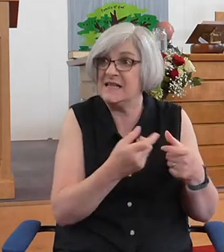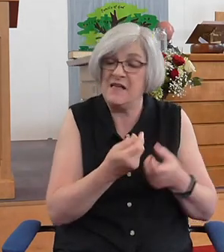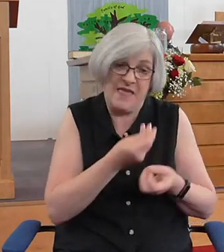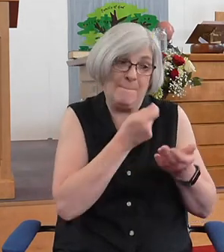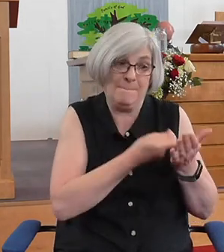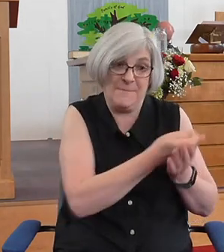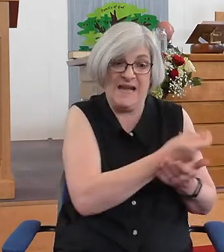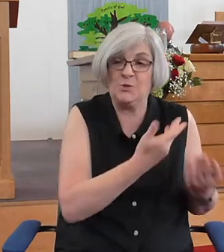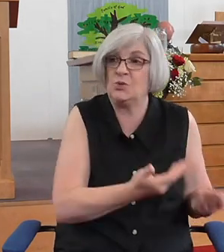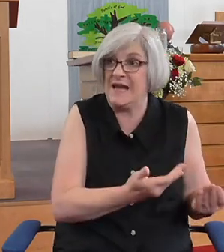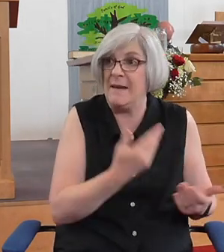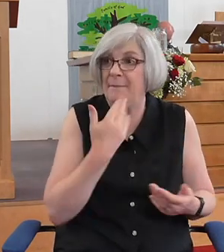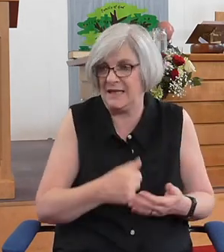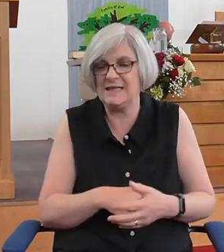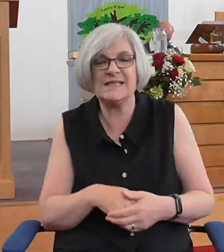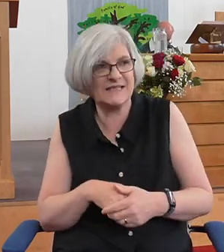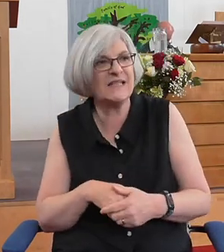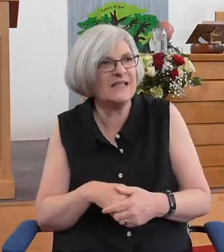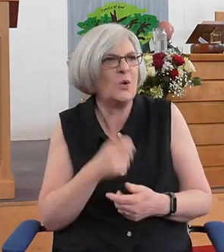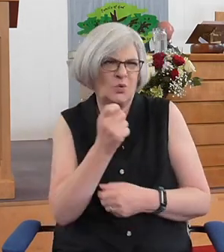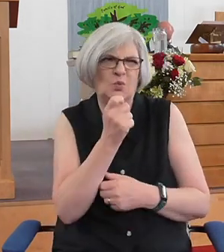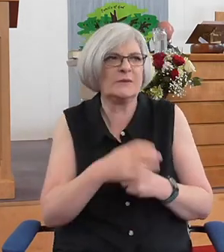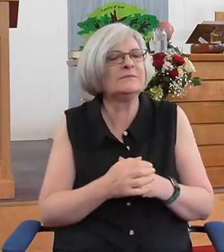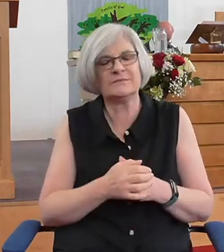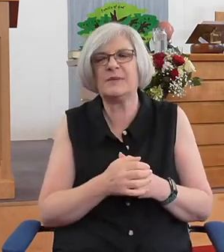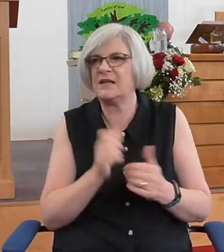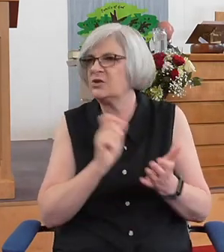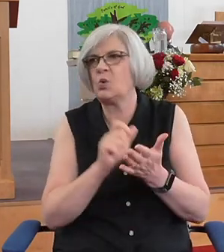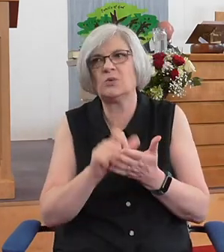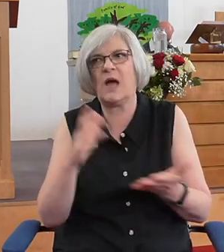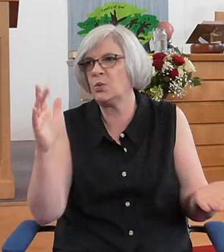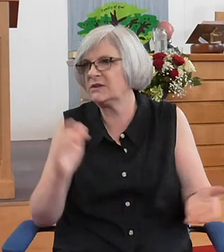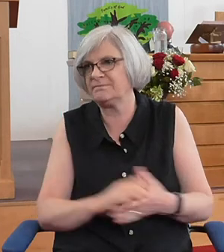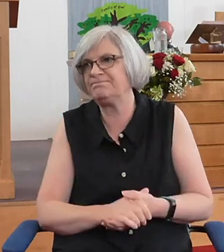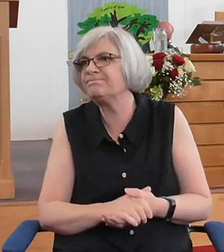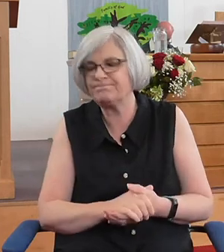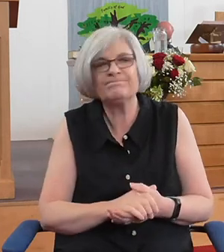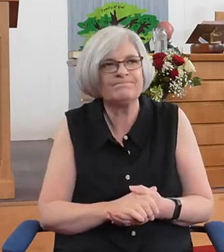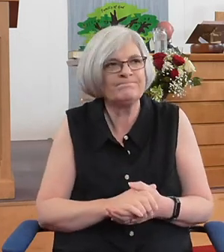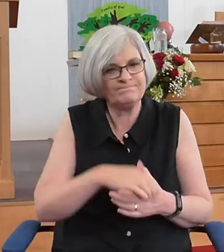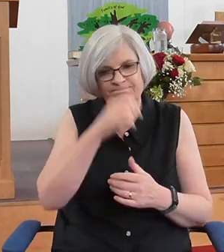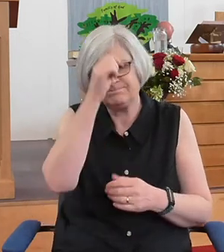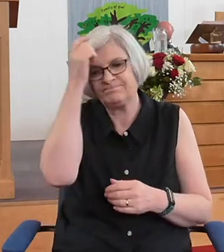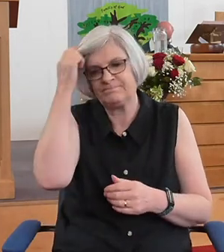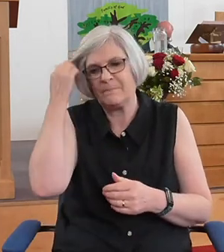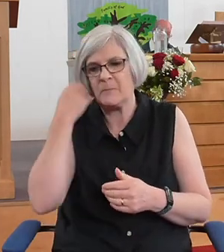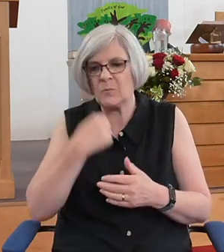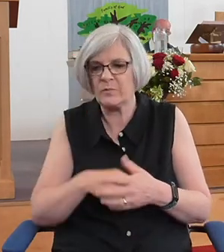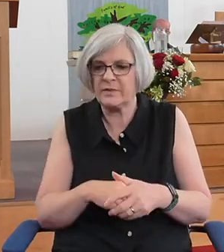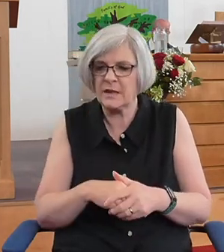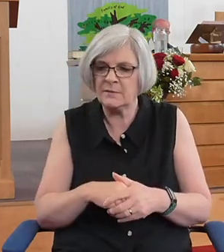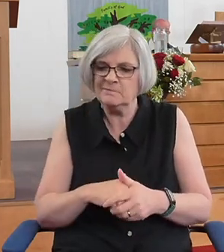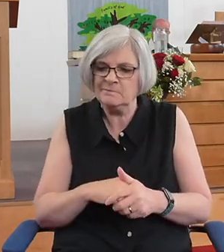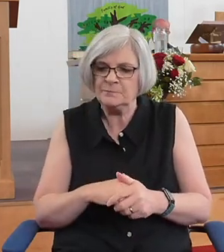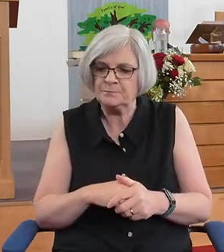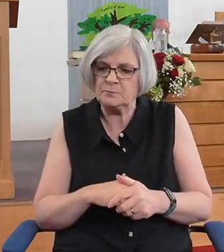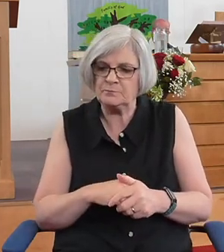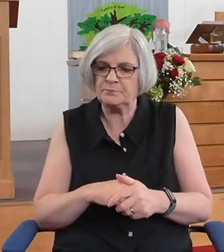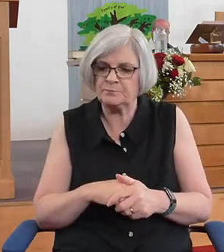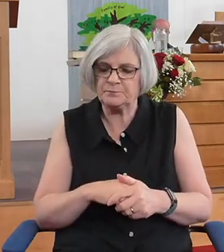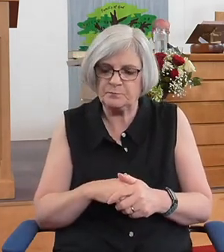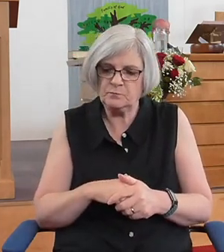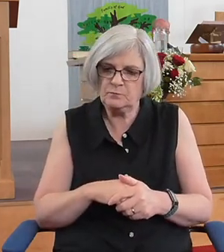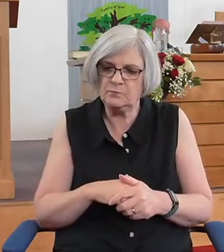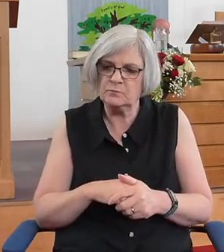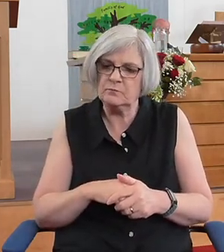you can't pay for it today, then as soon as possible, but Helen Cuthbertson, I'm sure, will be quite happy to take your money sometime